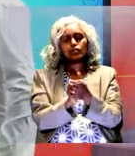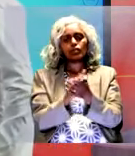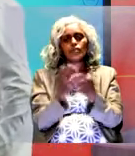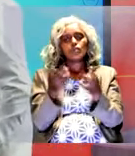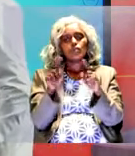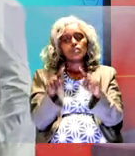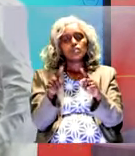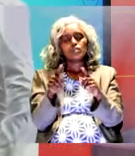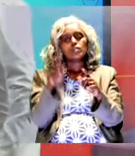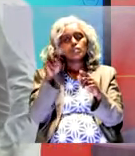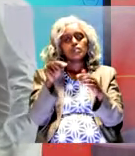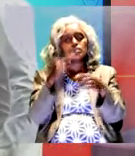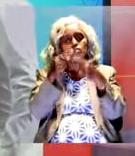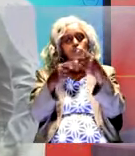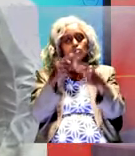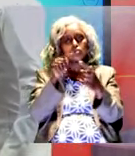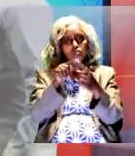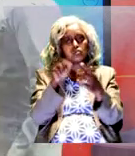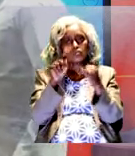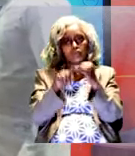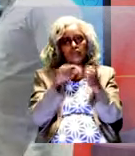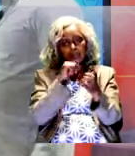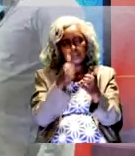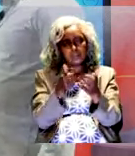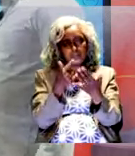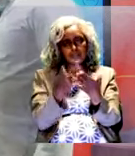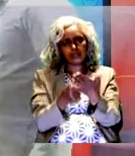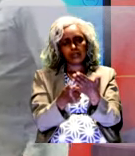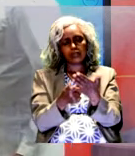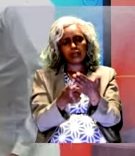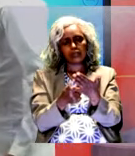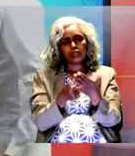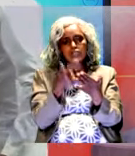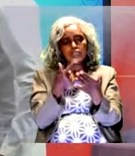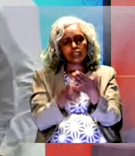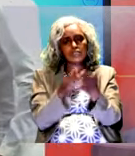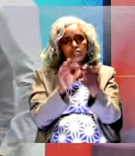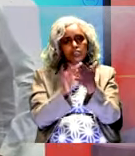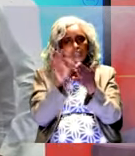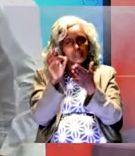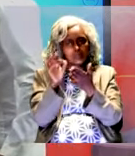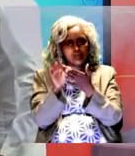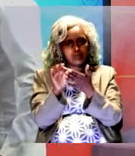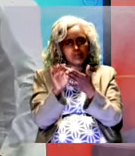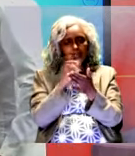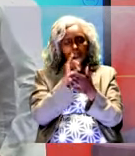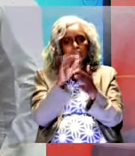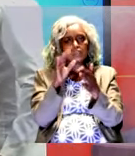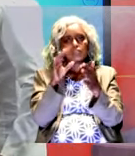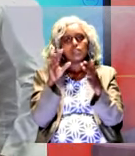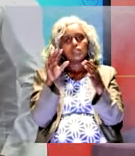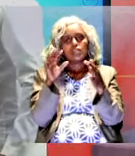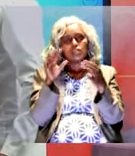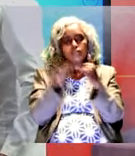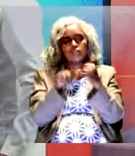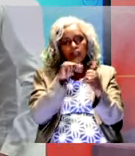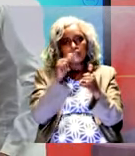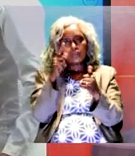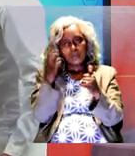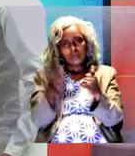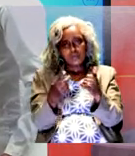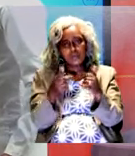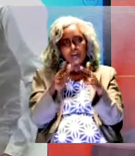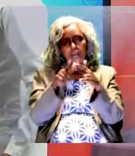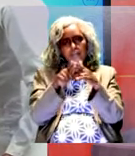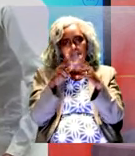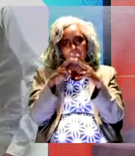When n goes to infinity, at infinity, this number is infinity 1 over very big